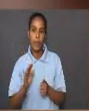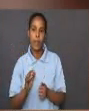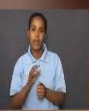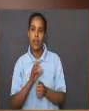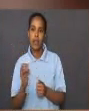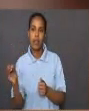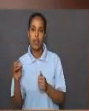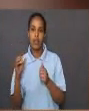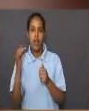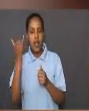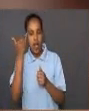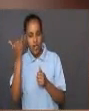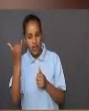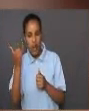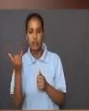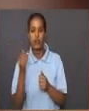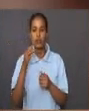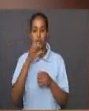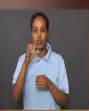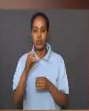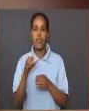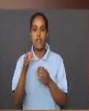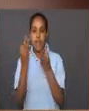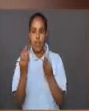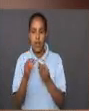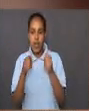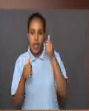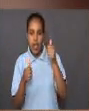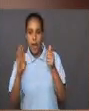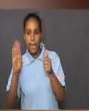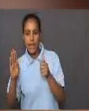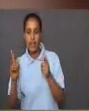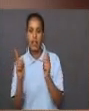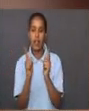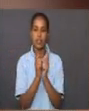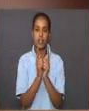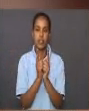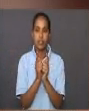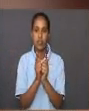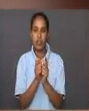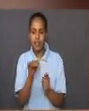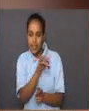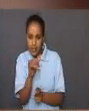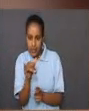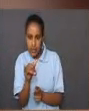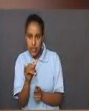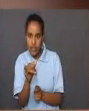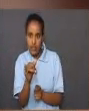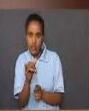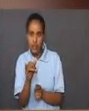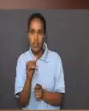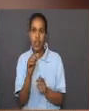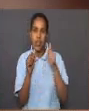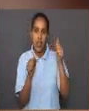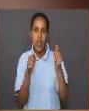B, an ideal solution forms when the A-B interactions are the